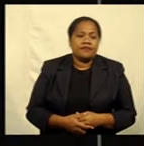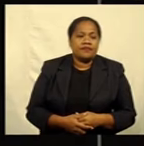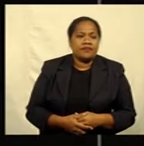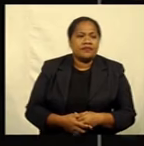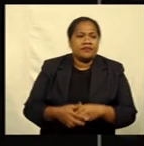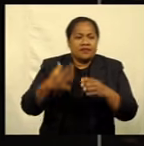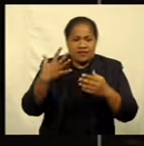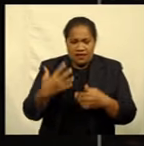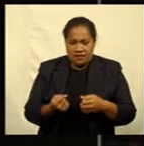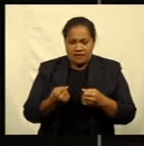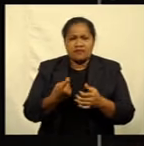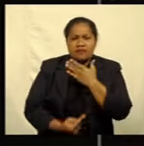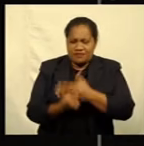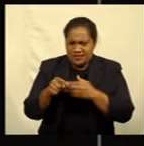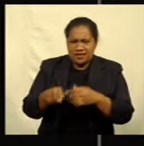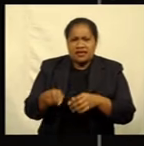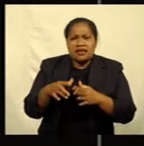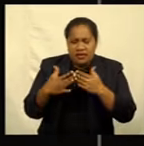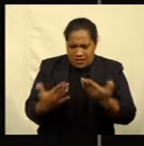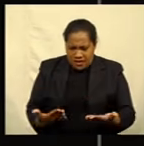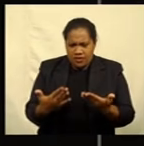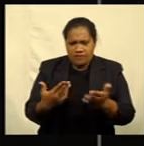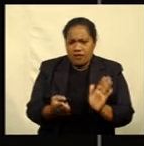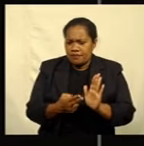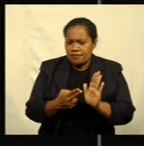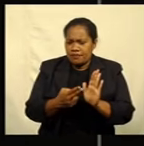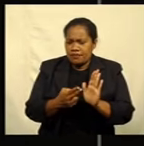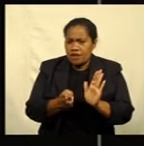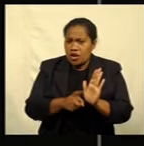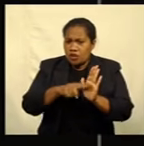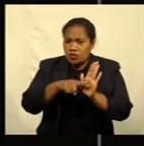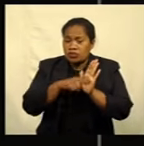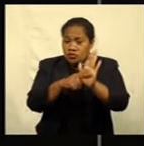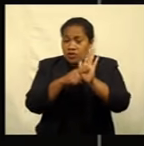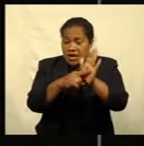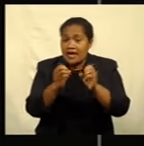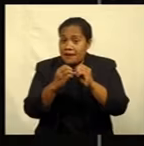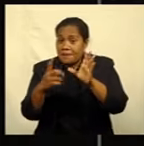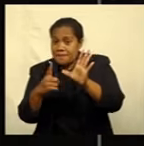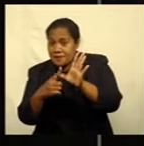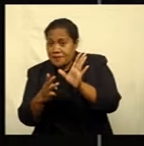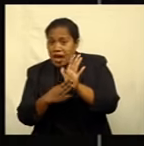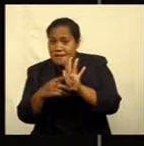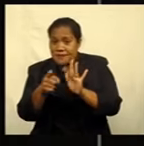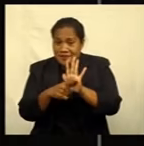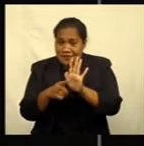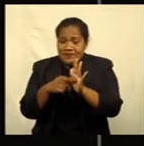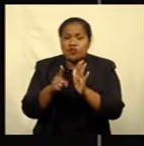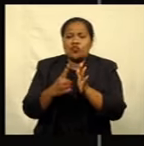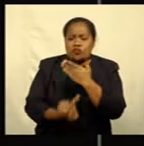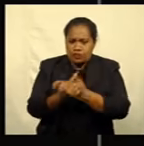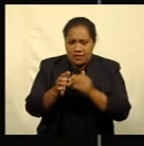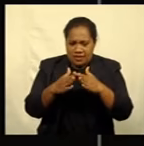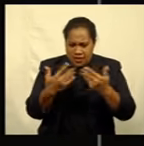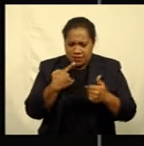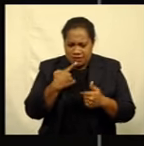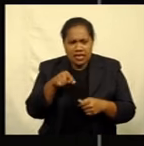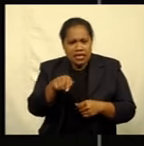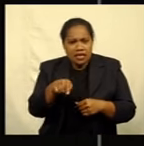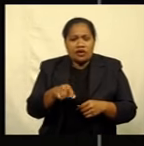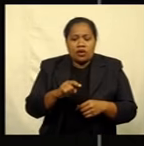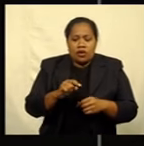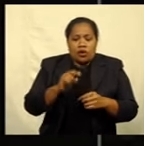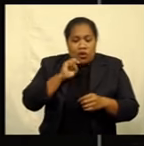well underway for the Lotoka and bar mills, farmers in the Western Division say the guaranteed price will be a huge